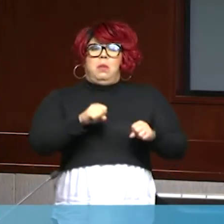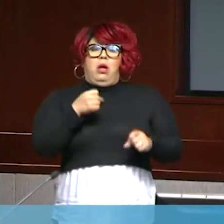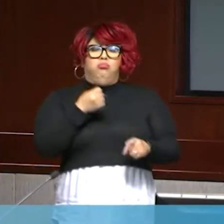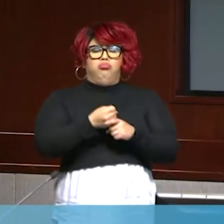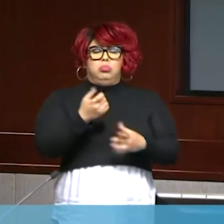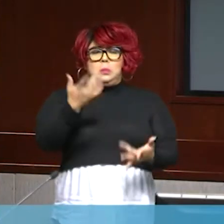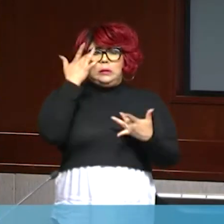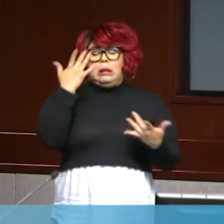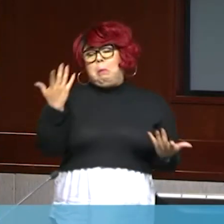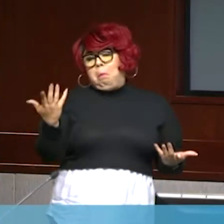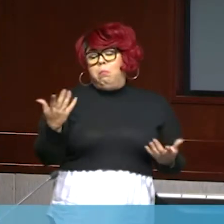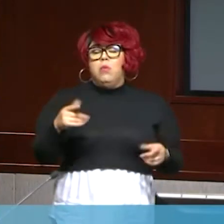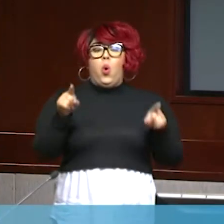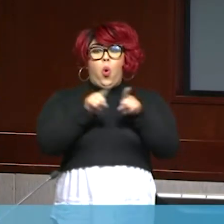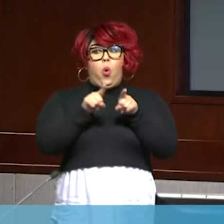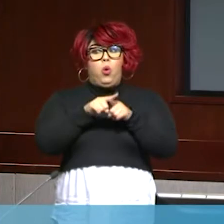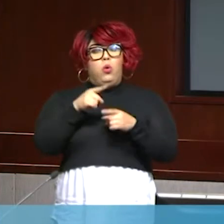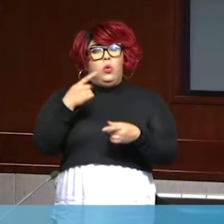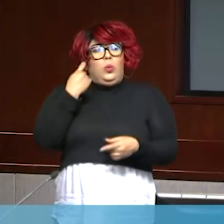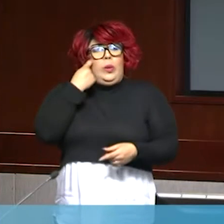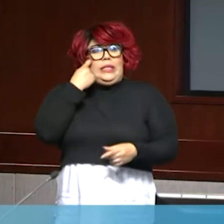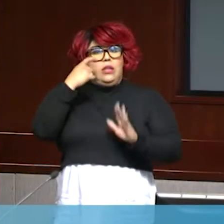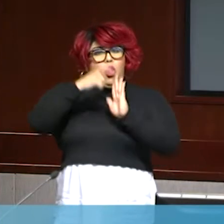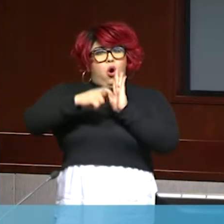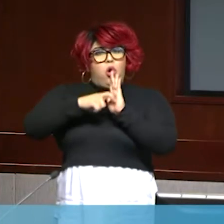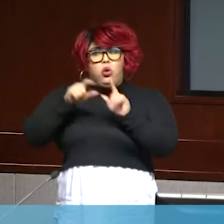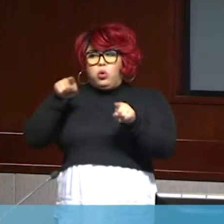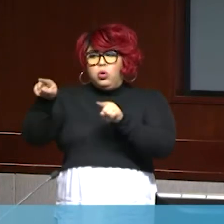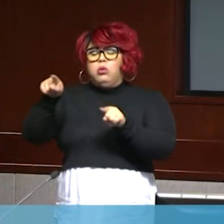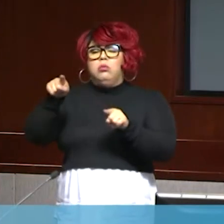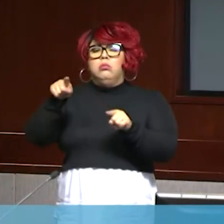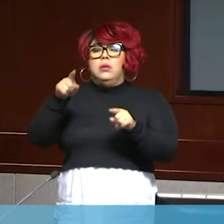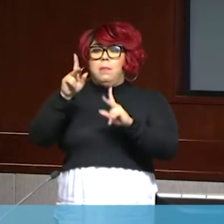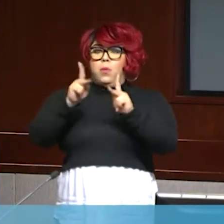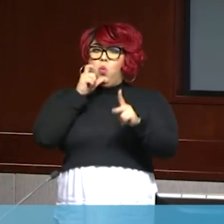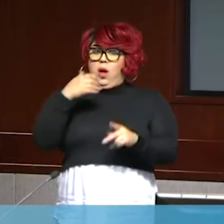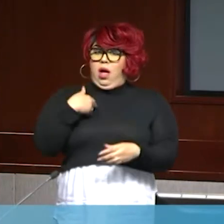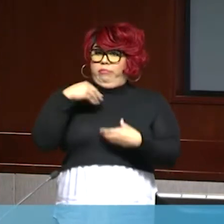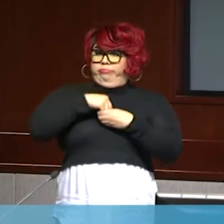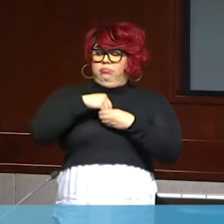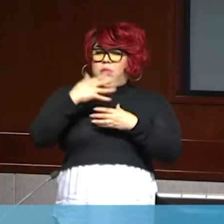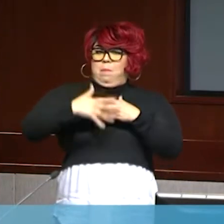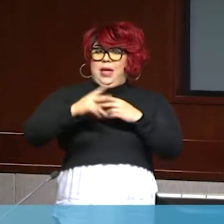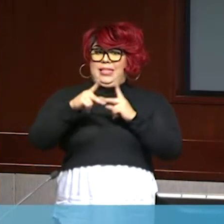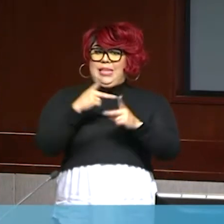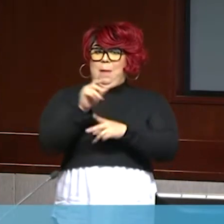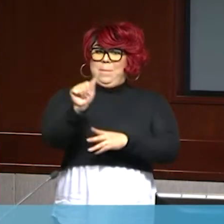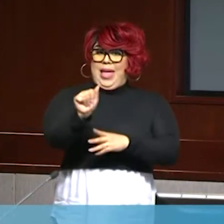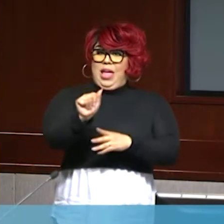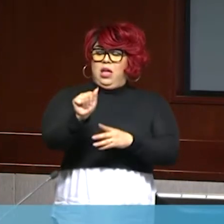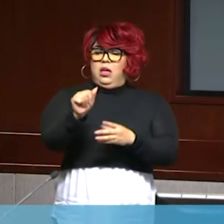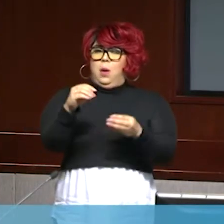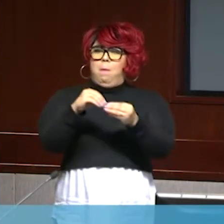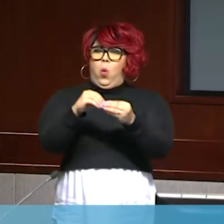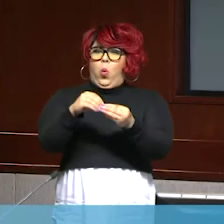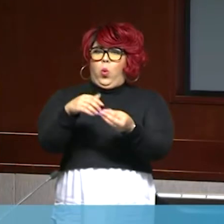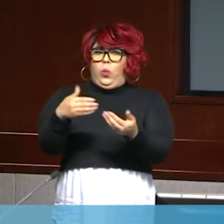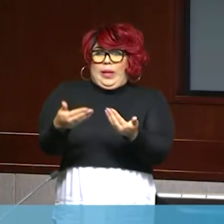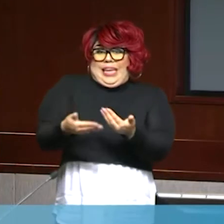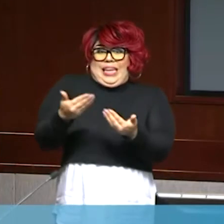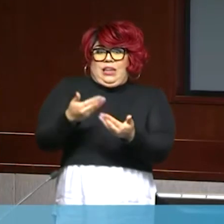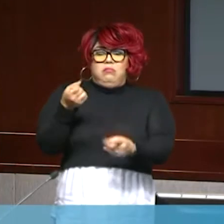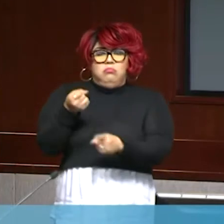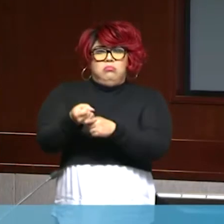recent reports about patients with blood type A and whether or not those are truly protective